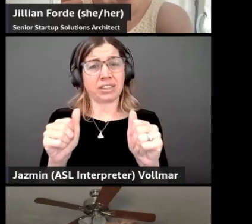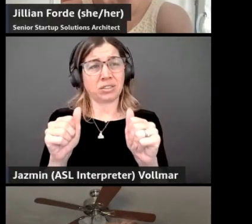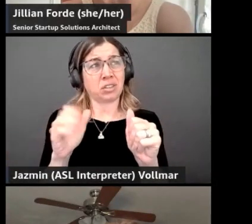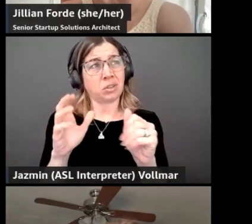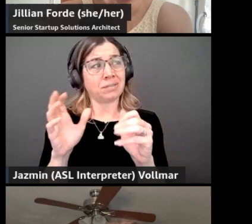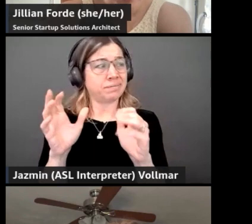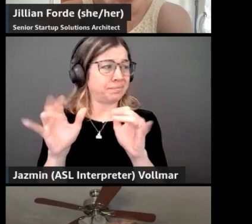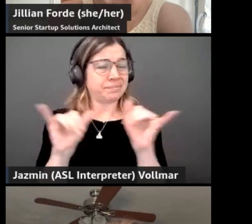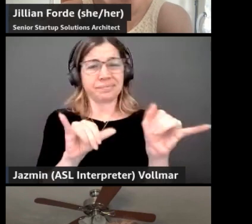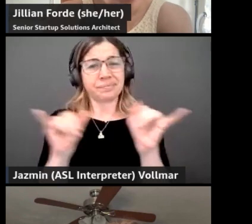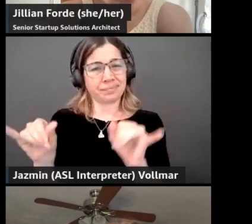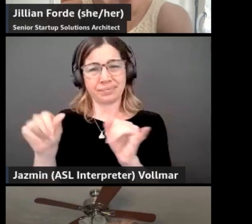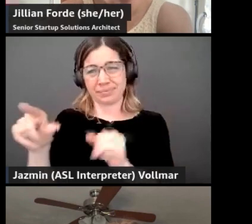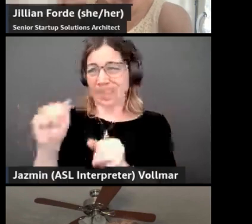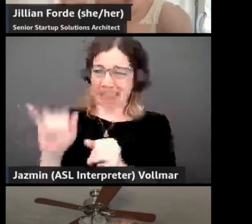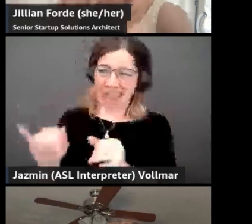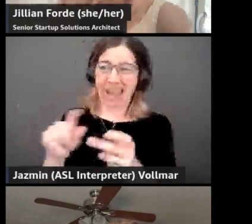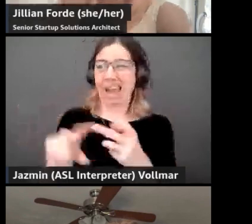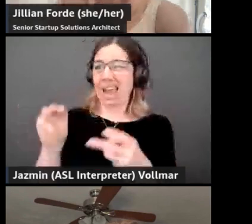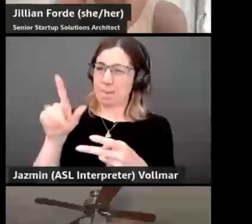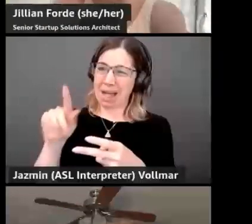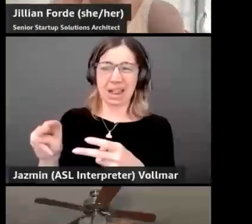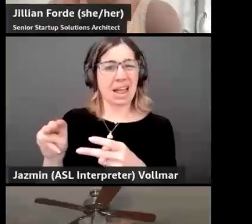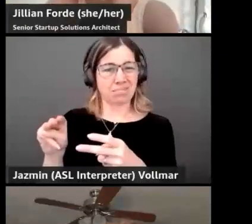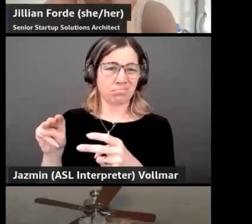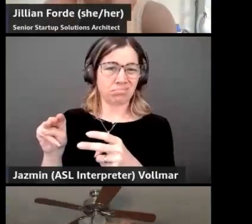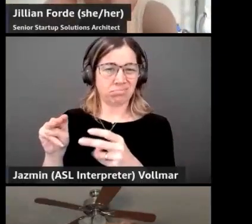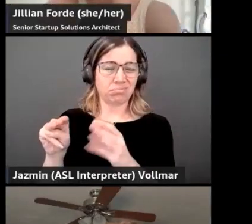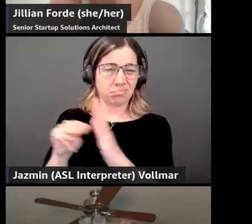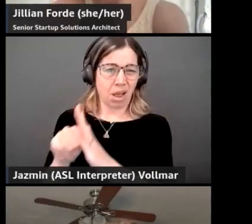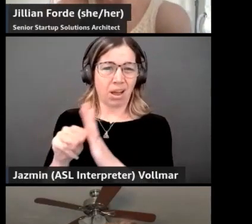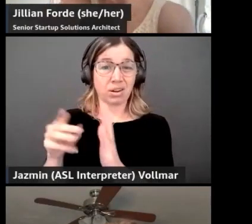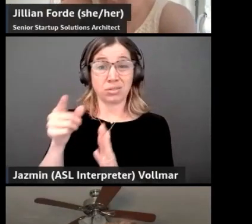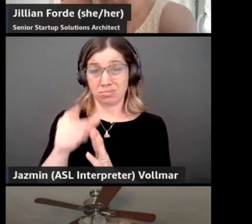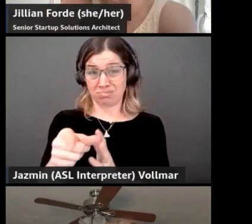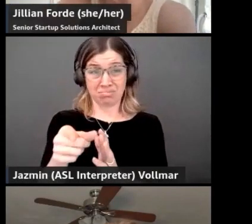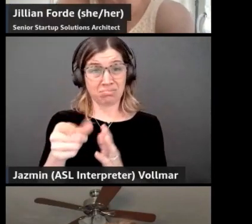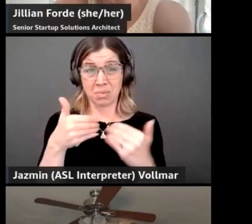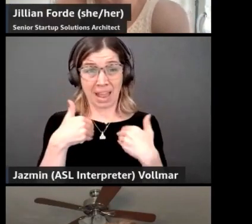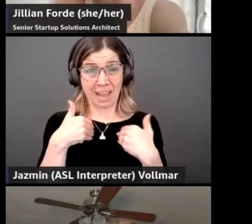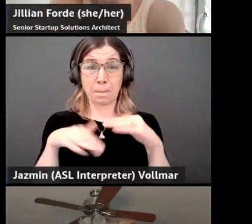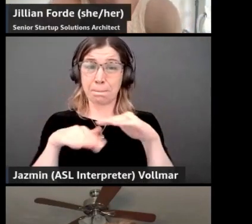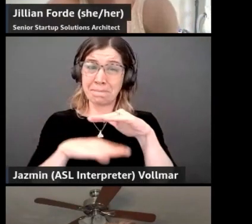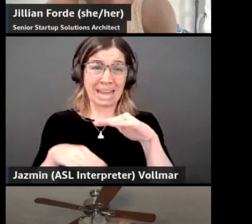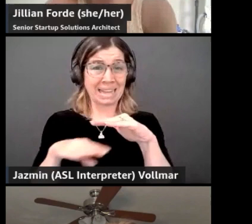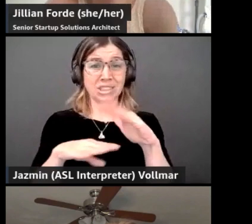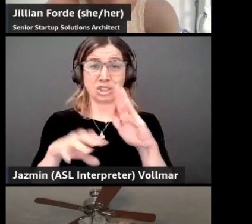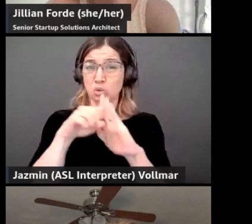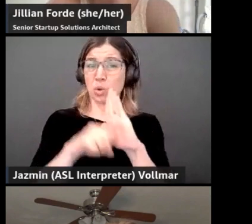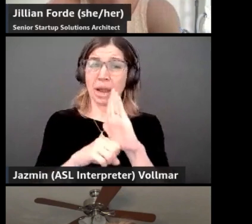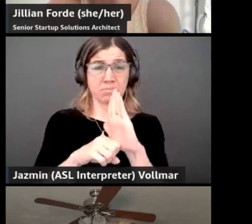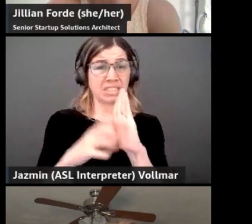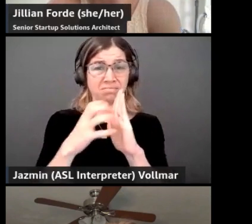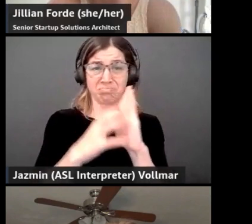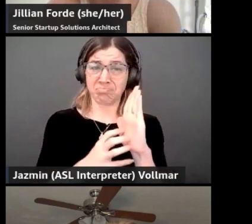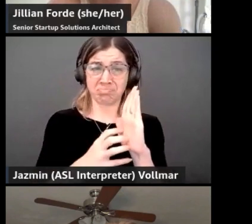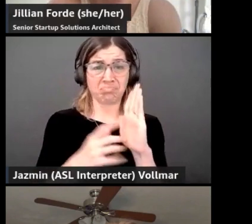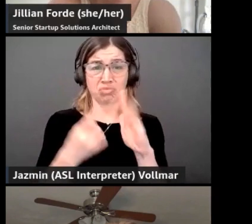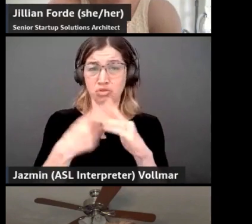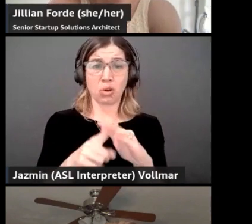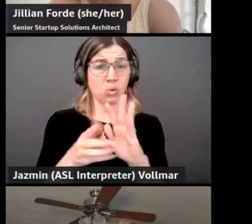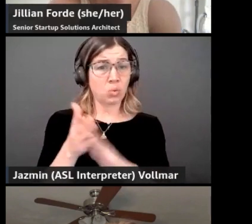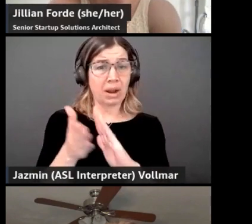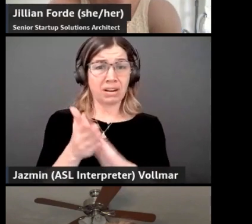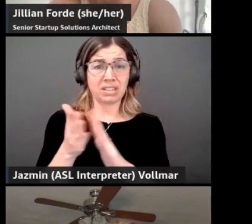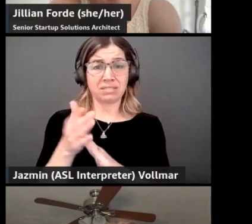AI and LLM models. So here's a very basic script that we're going to start running. And what it's going to do is that it's going